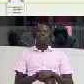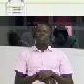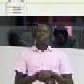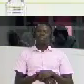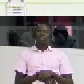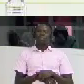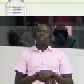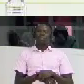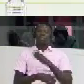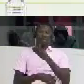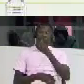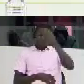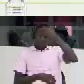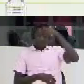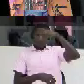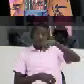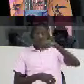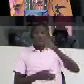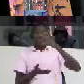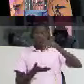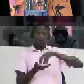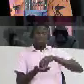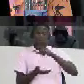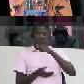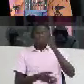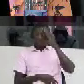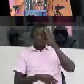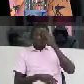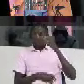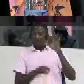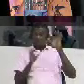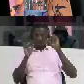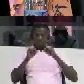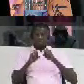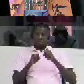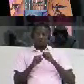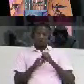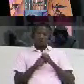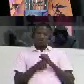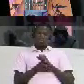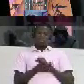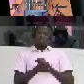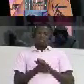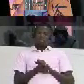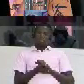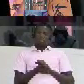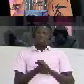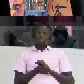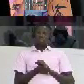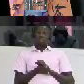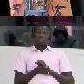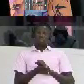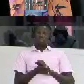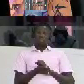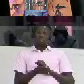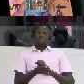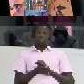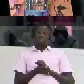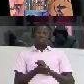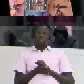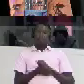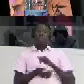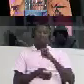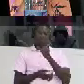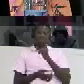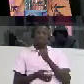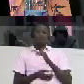So at the headquarters in Banjul, you would be aware. Melni dal bu fekkee ne xewé na ci headquarters bi nek Banjul bobu mom din ko yek.